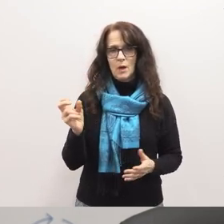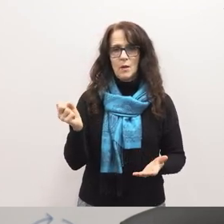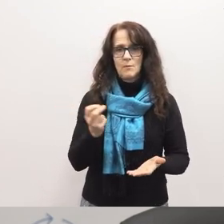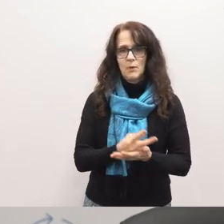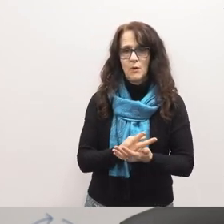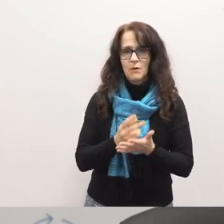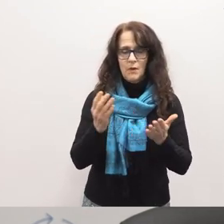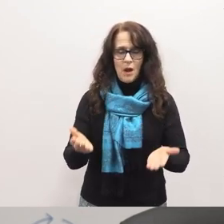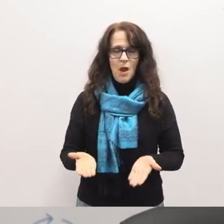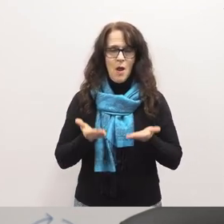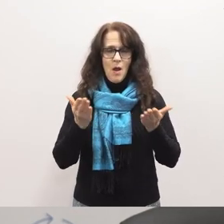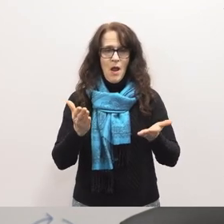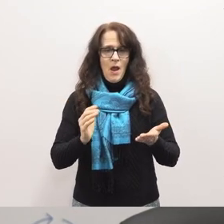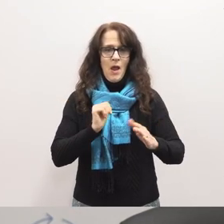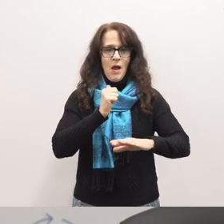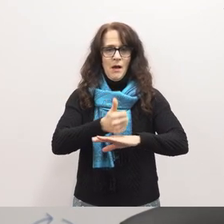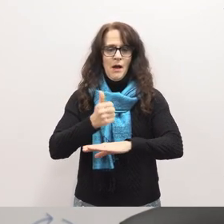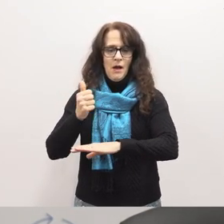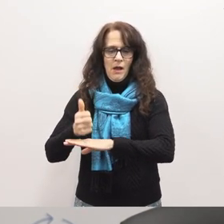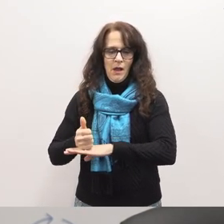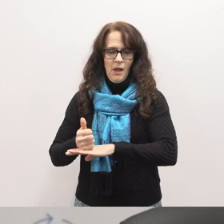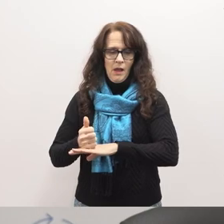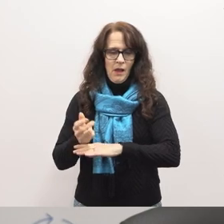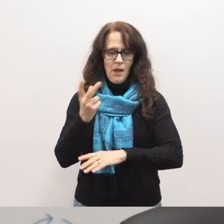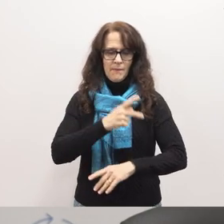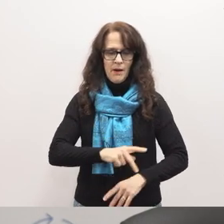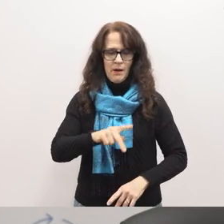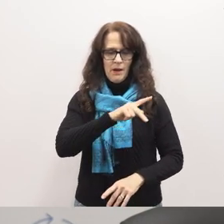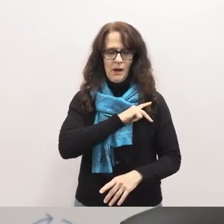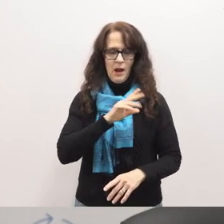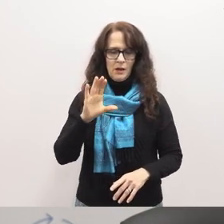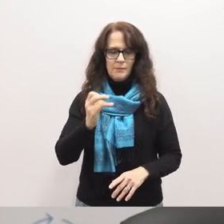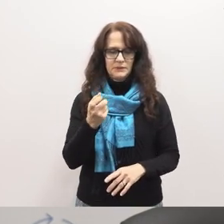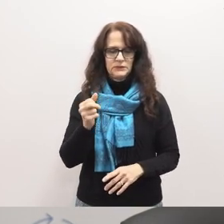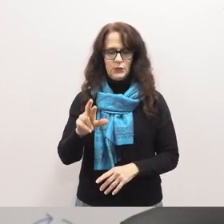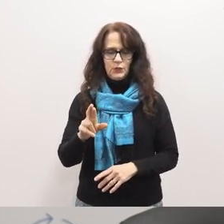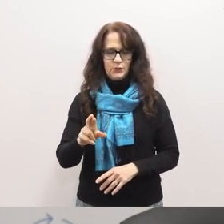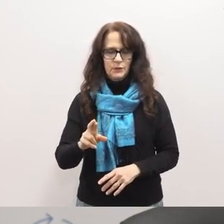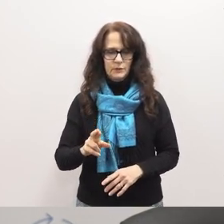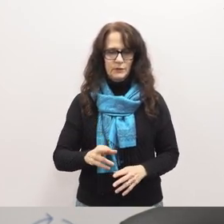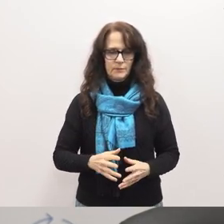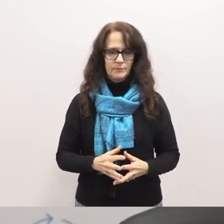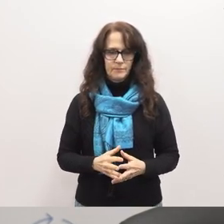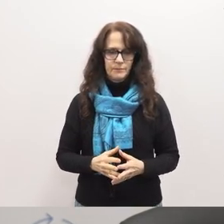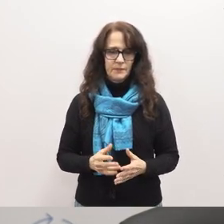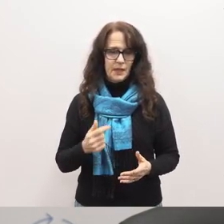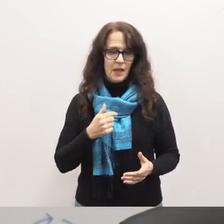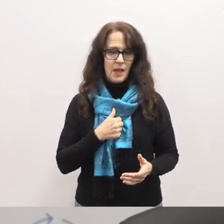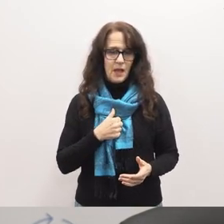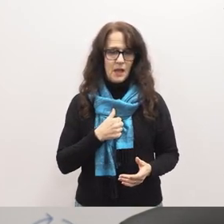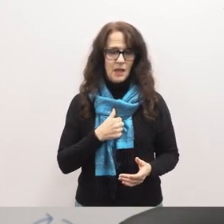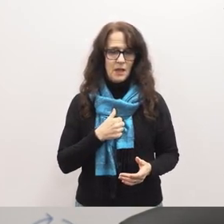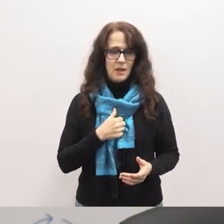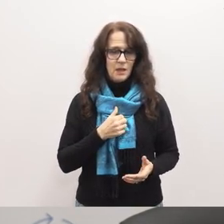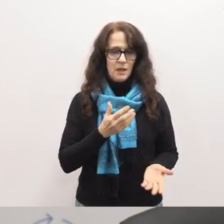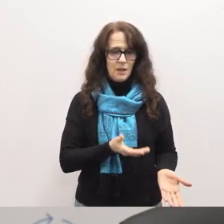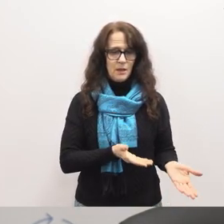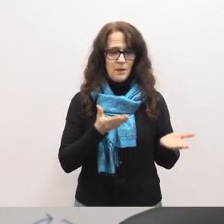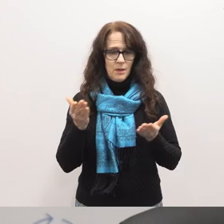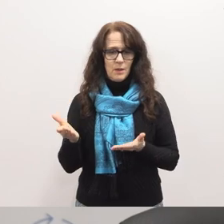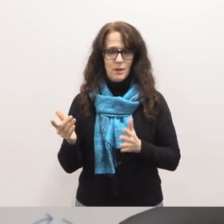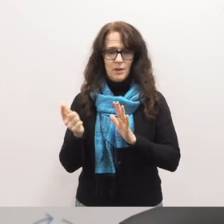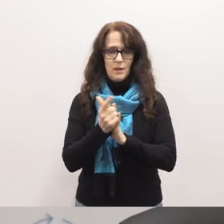of recommended appointment of personnel commissioner. And I'm going to turn things over to our